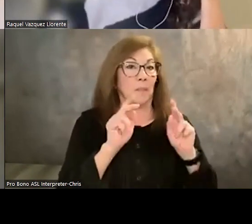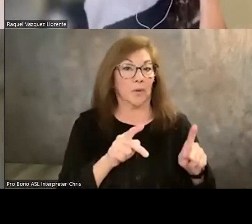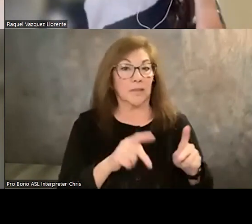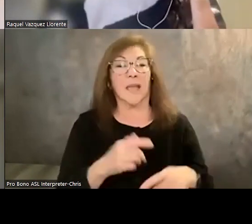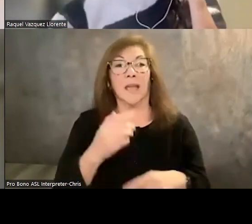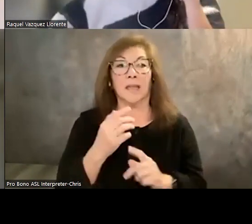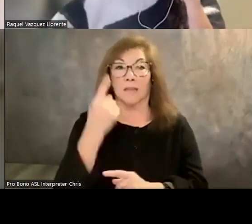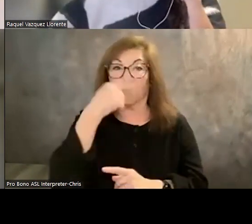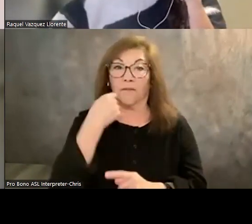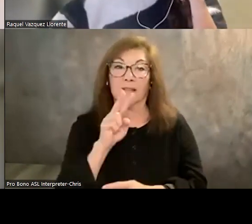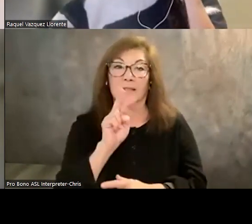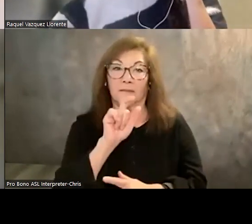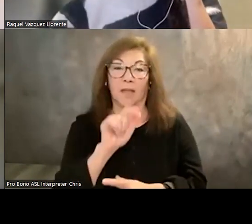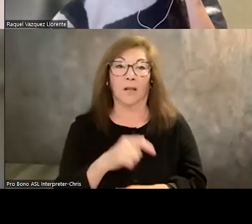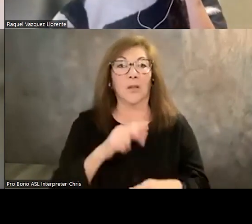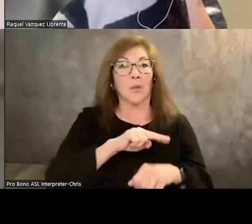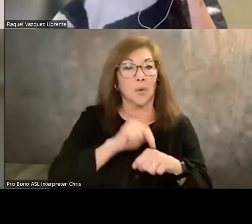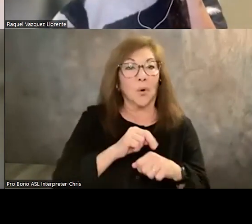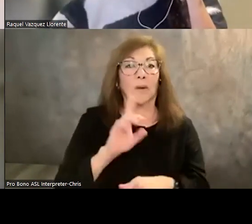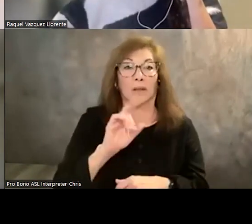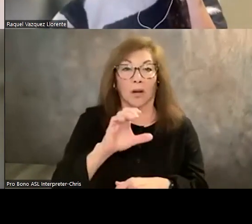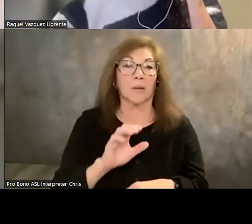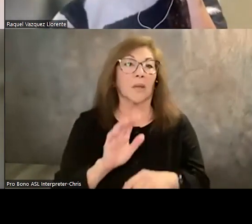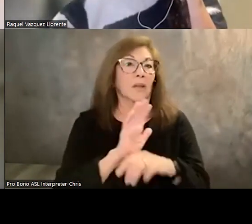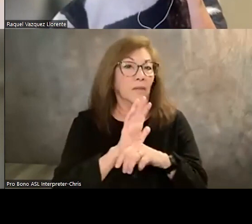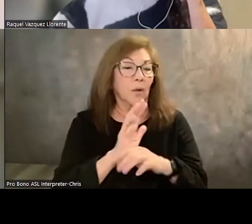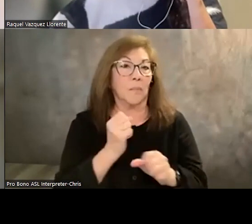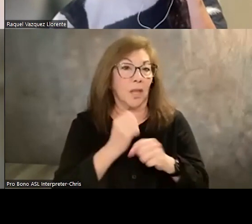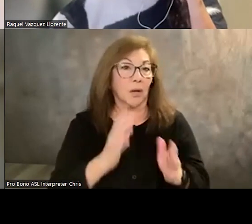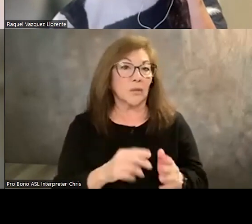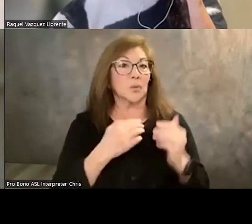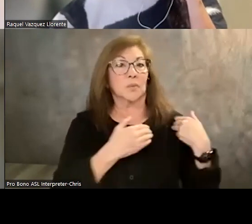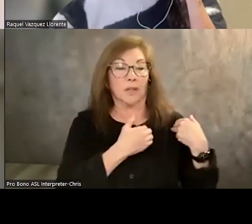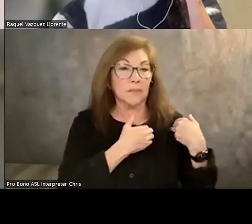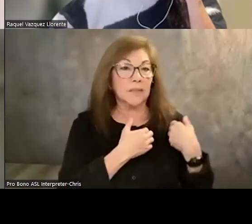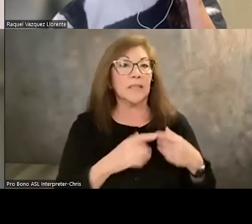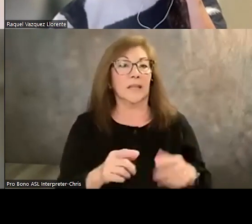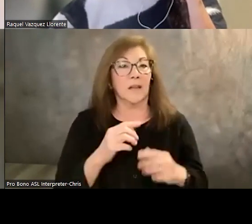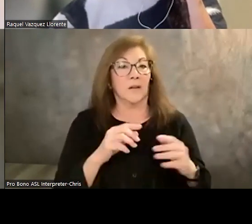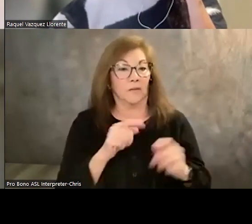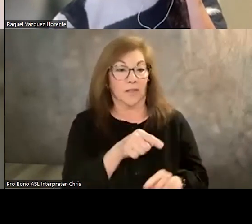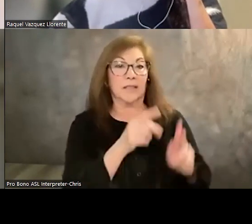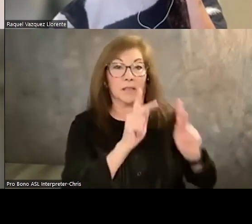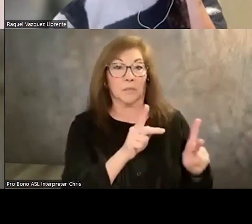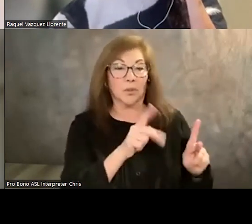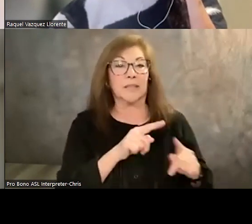veil. You know, the normal sort of situation for documentary filmmaker is responsibility to the sort of the subject and to the audience, and